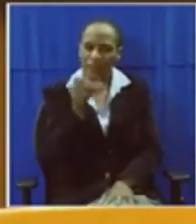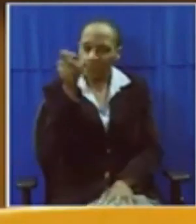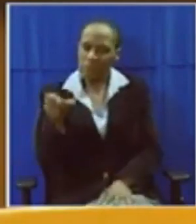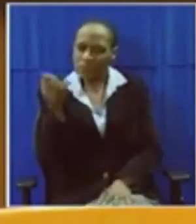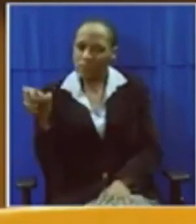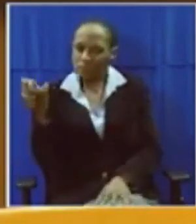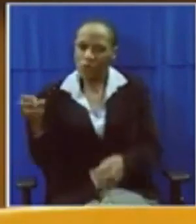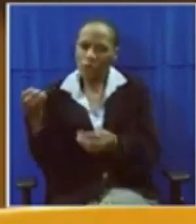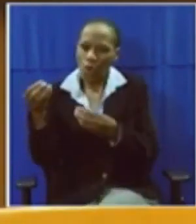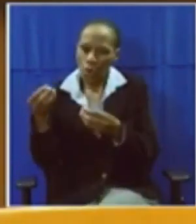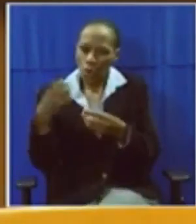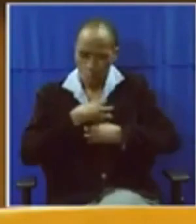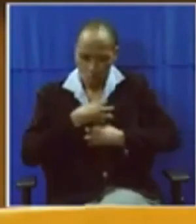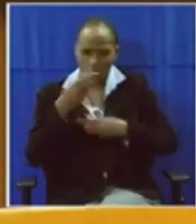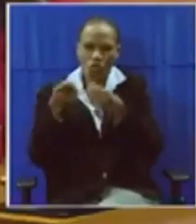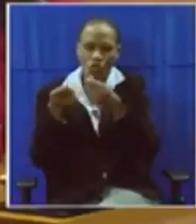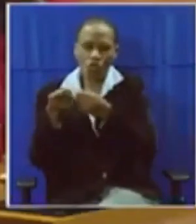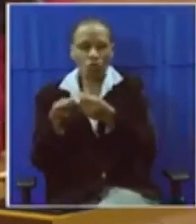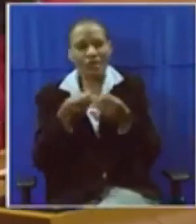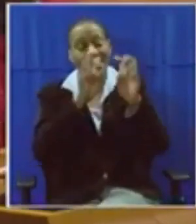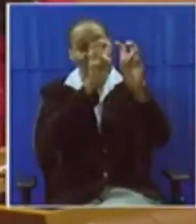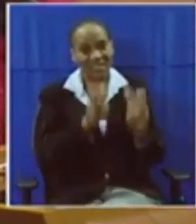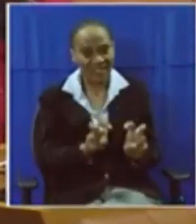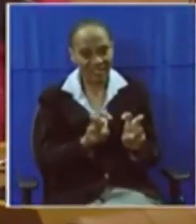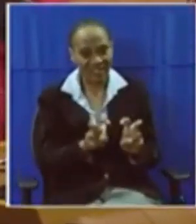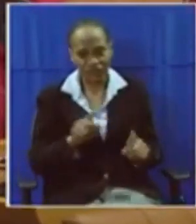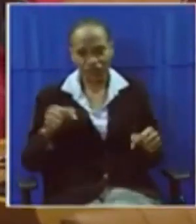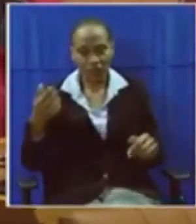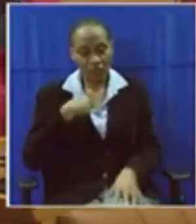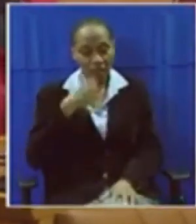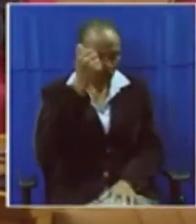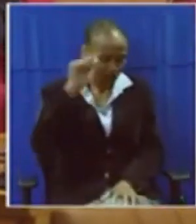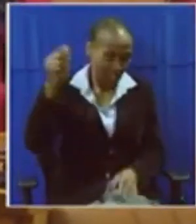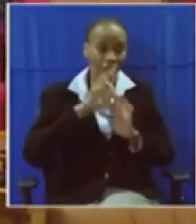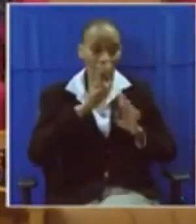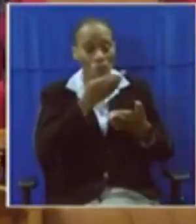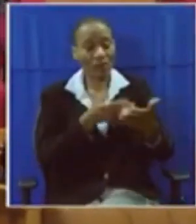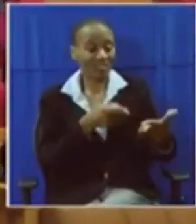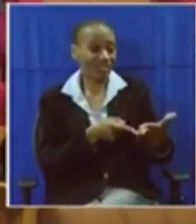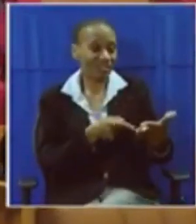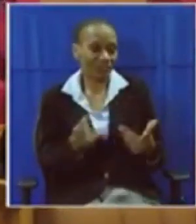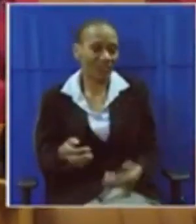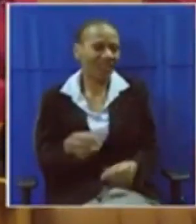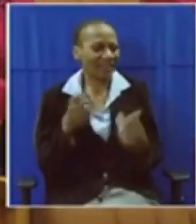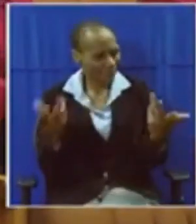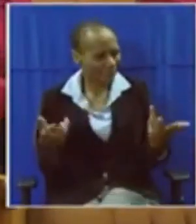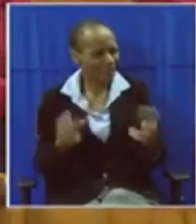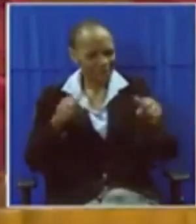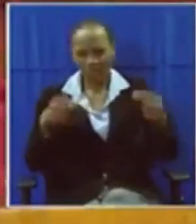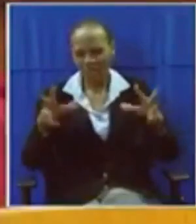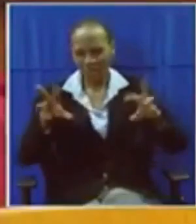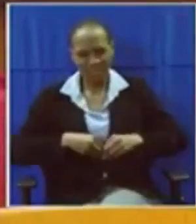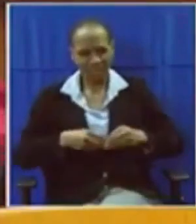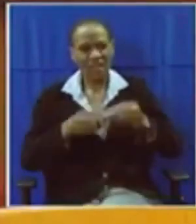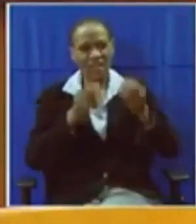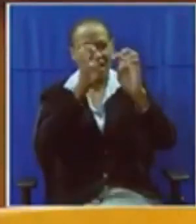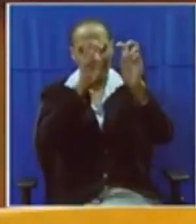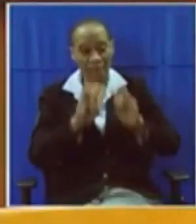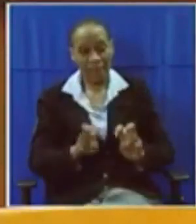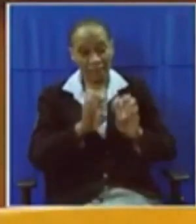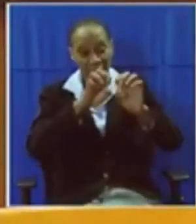owned companies for our survival on electricity. We reject this report. We reject the unbundling of Eskom as